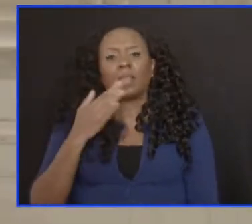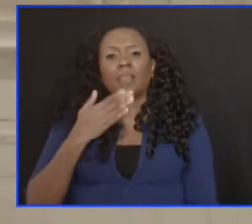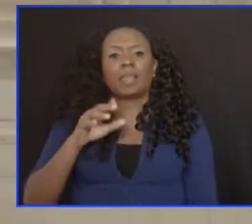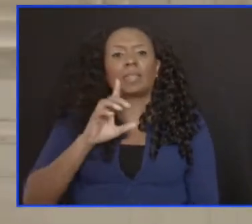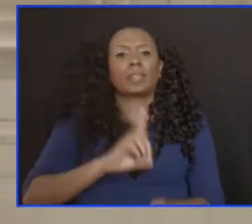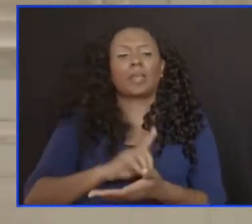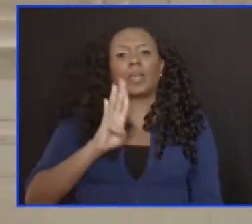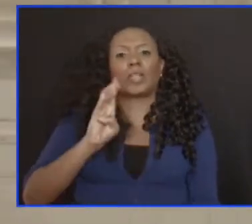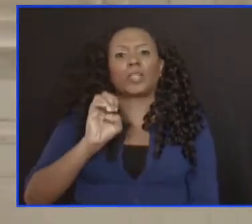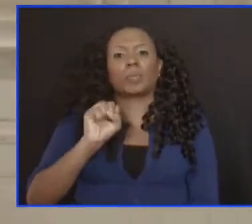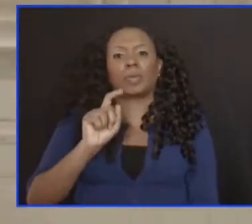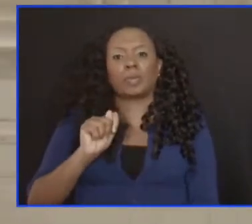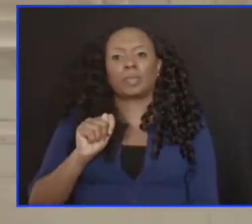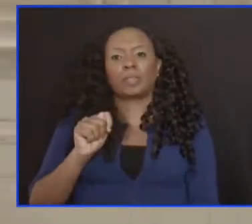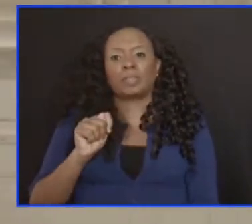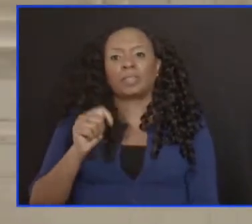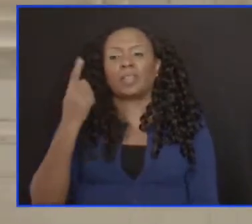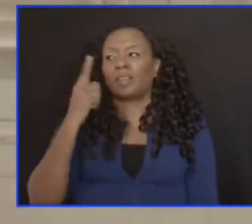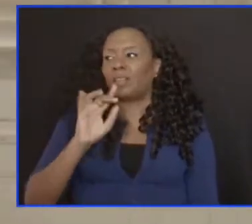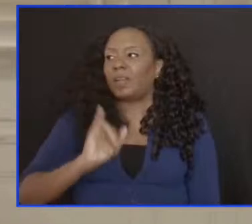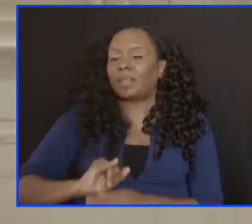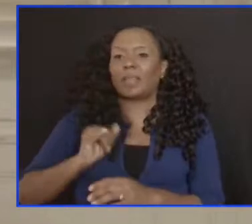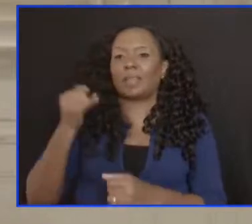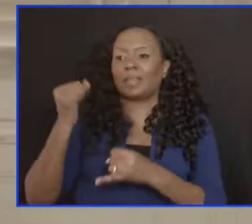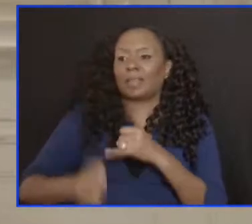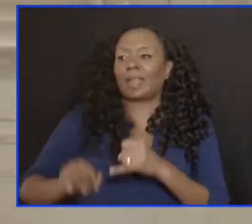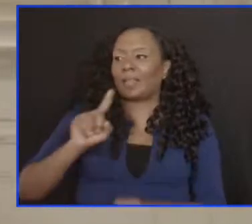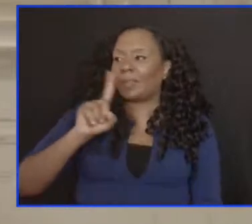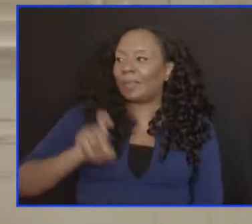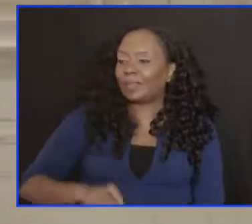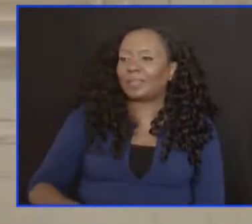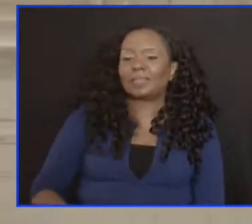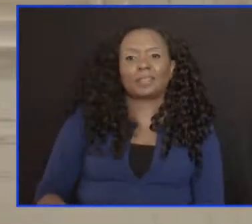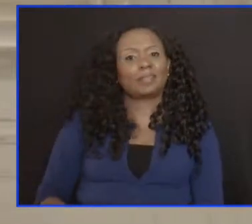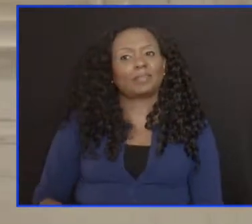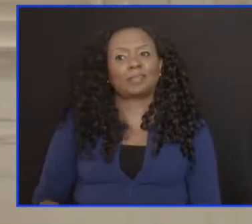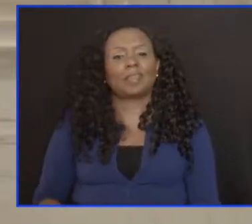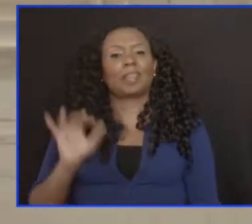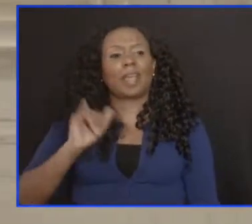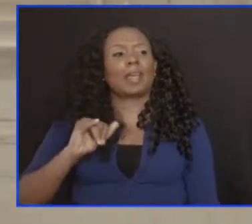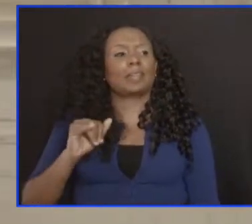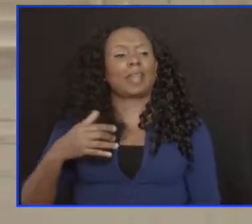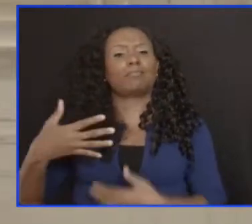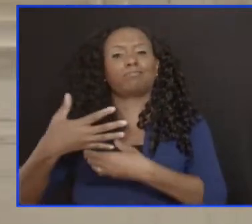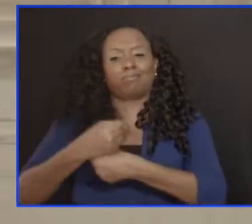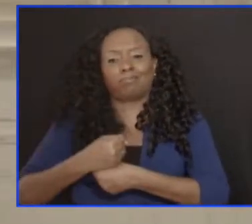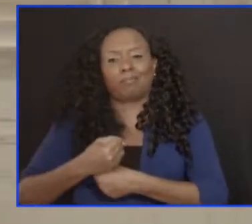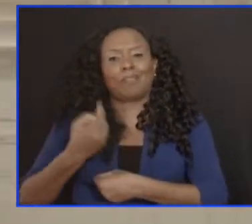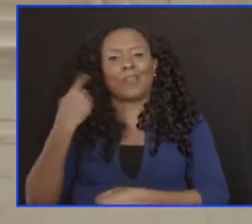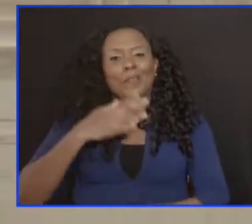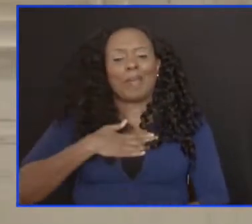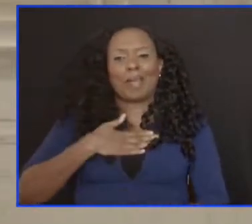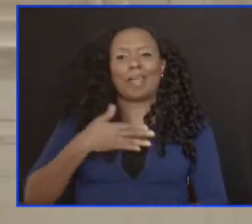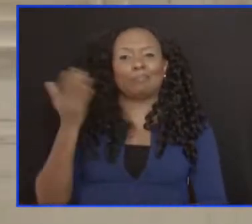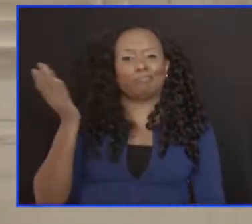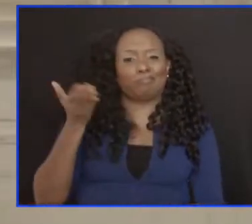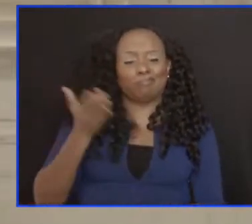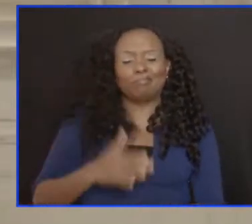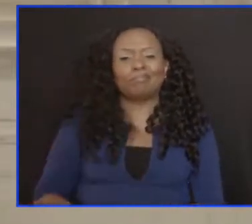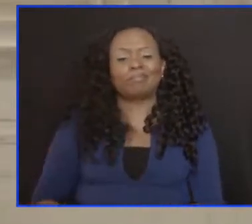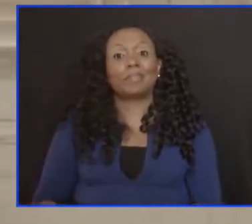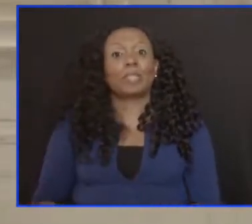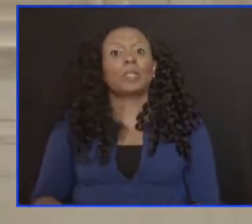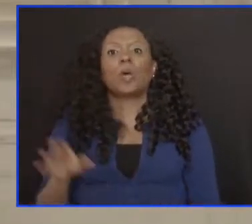question. It was a good rehash of what I've said. That was like a summary. Thanks for that. Right, so